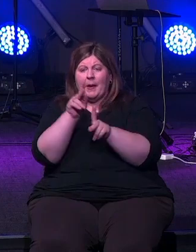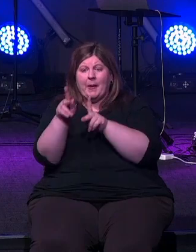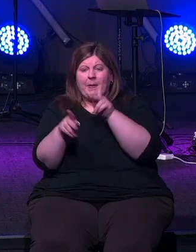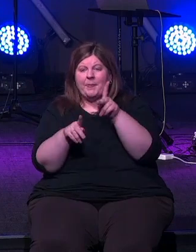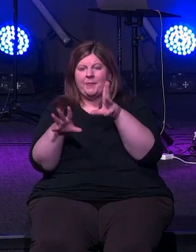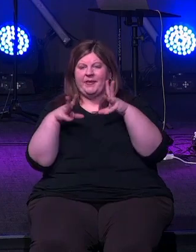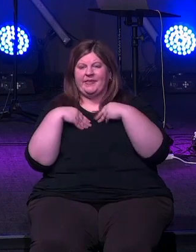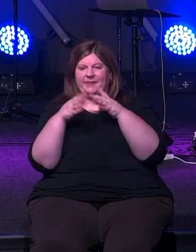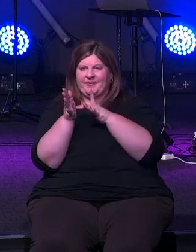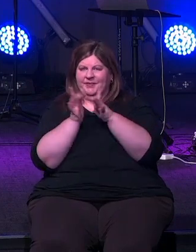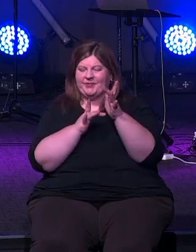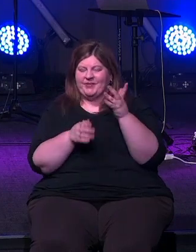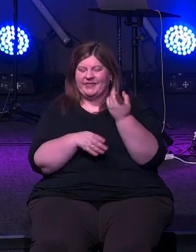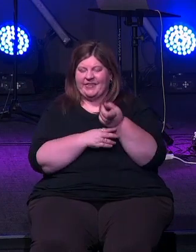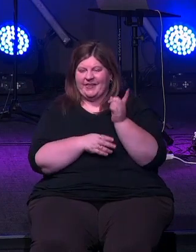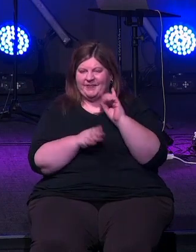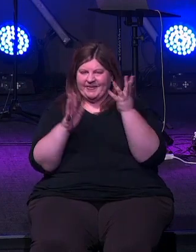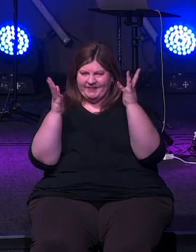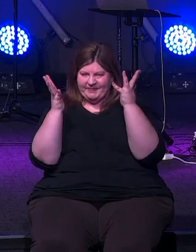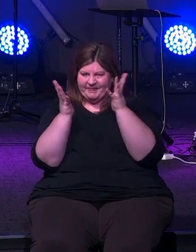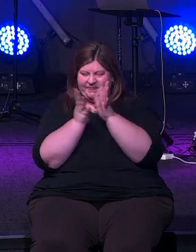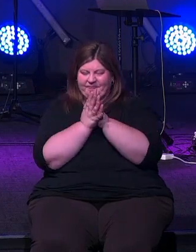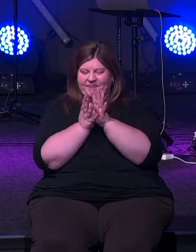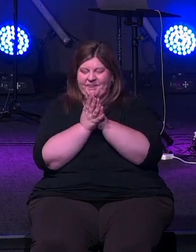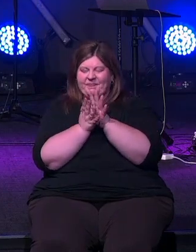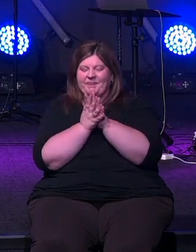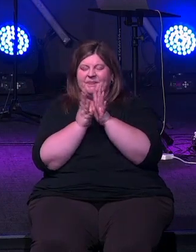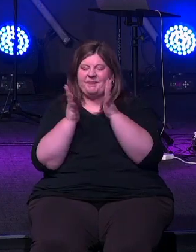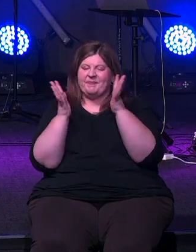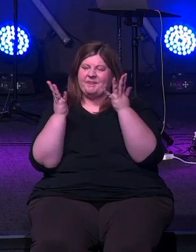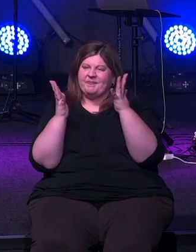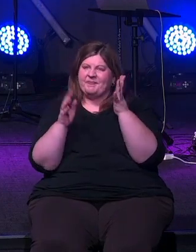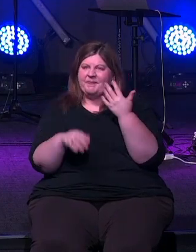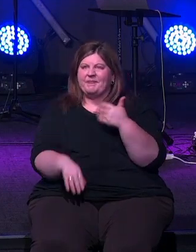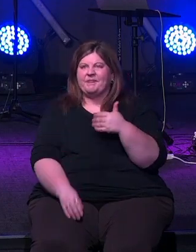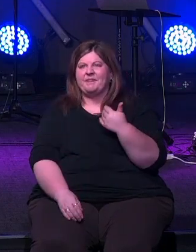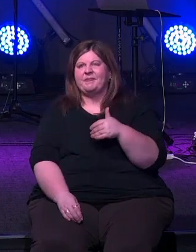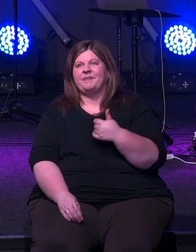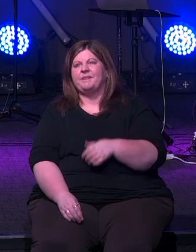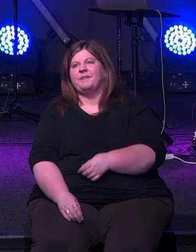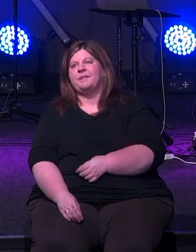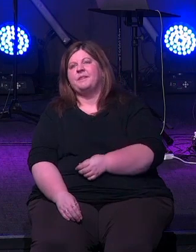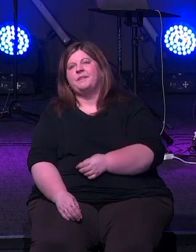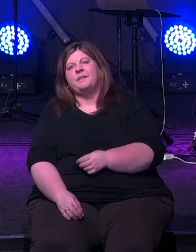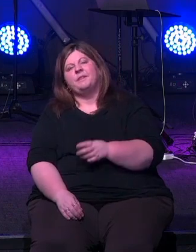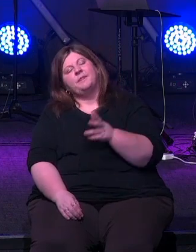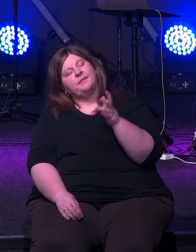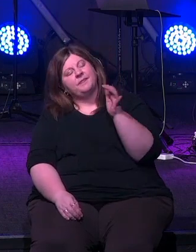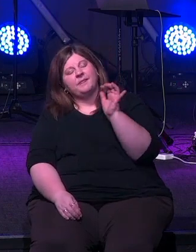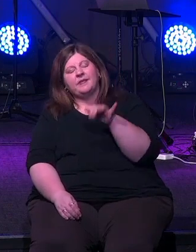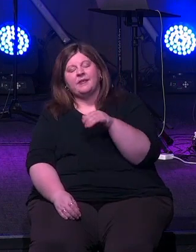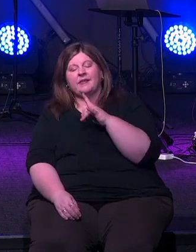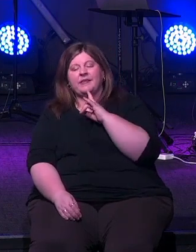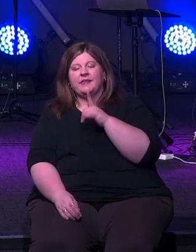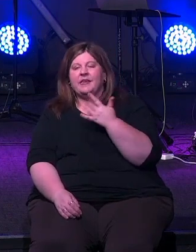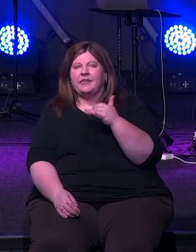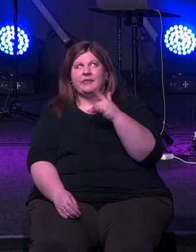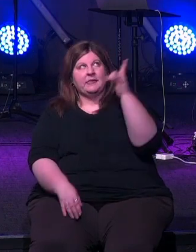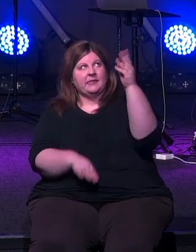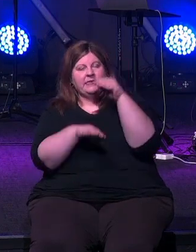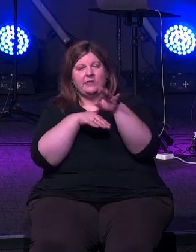their lives to Jesus last week. So let's celebrate that. God is good. And I just want to draw attention to the fact